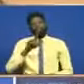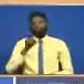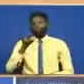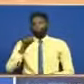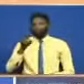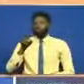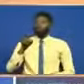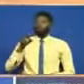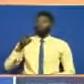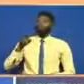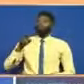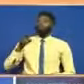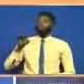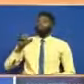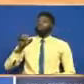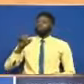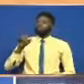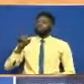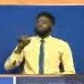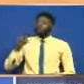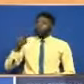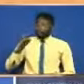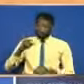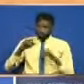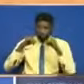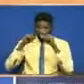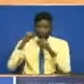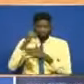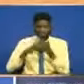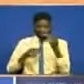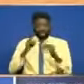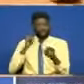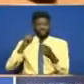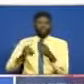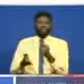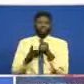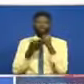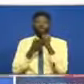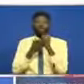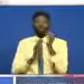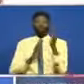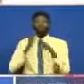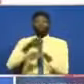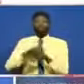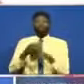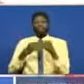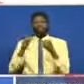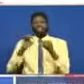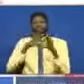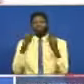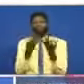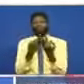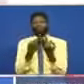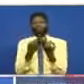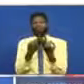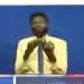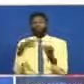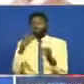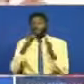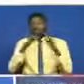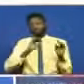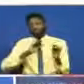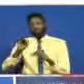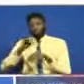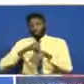of availing food aid to families displaced after Lake Baringo burst its banks. Our role in disaster